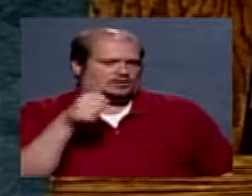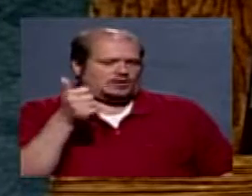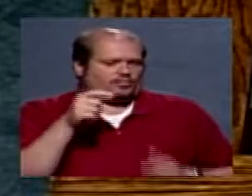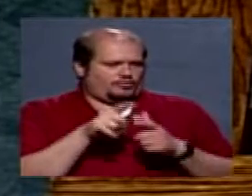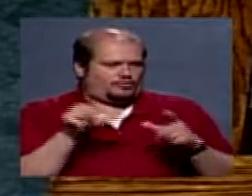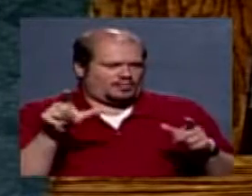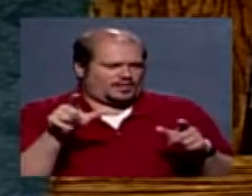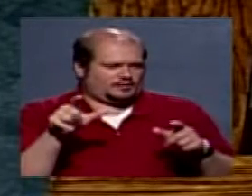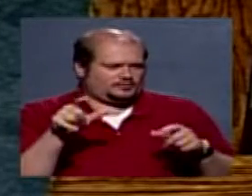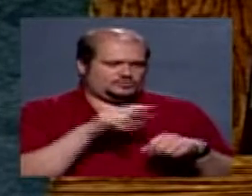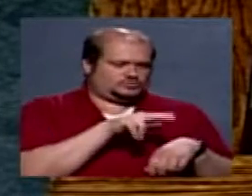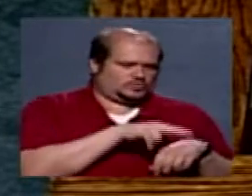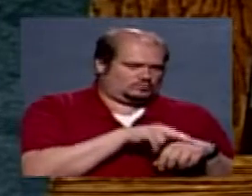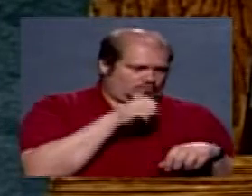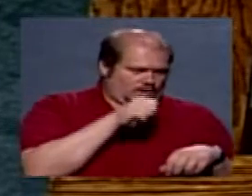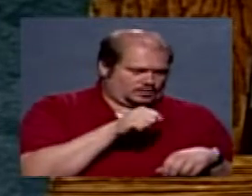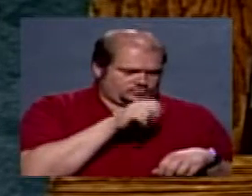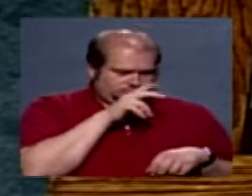And